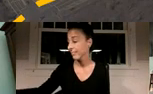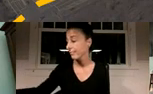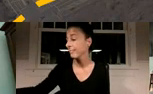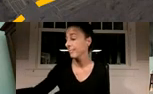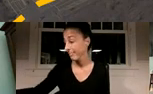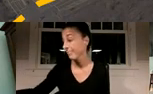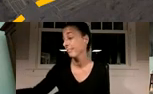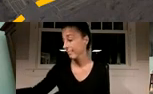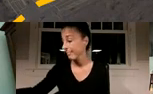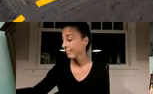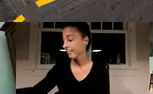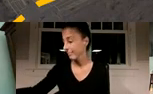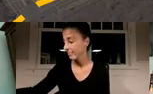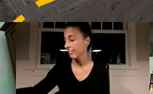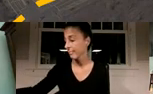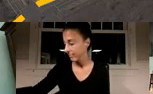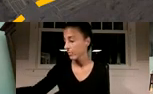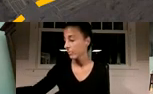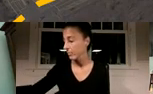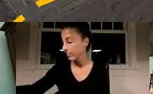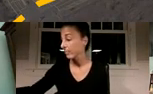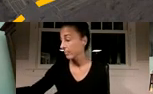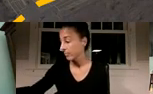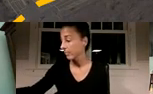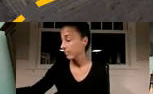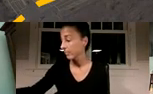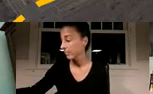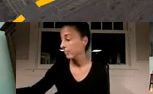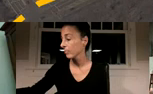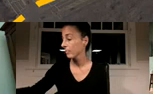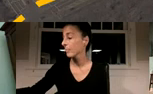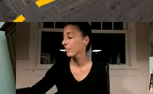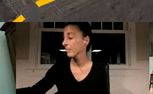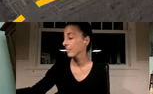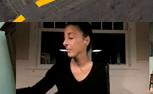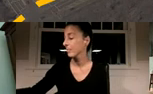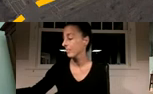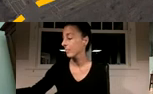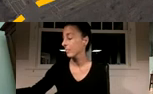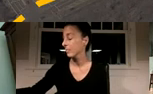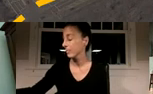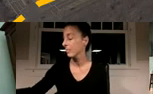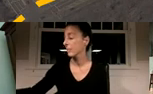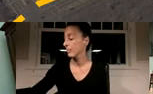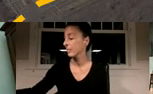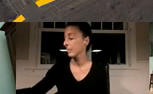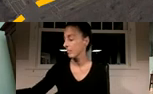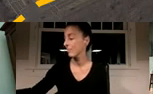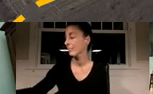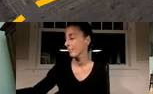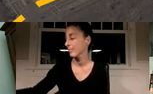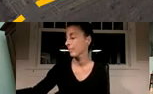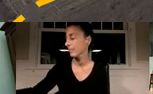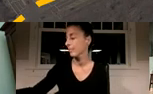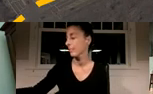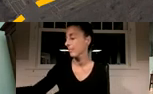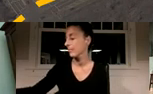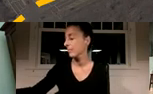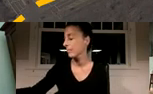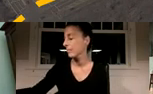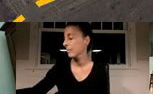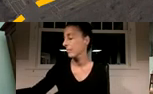senior community. But, you know, once you start picking between, you know, where the